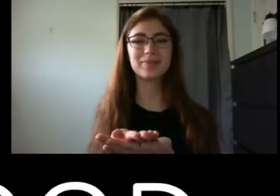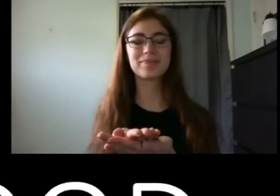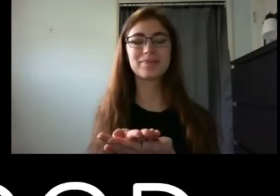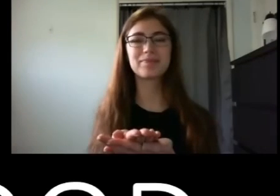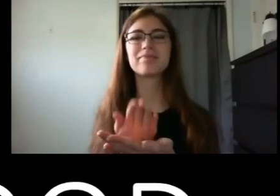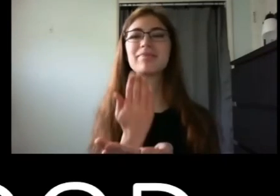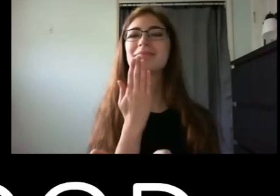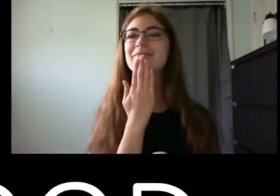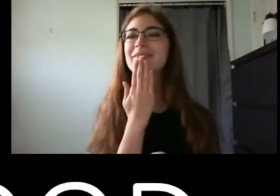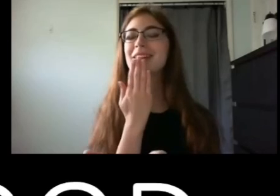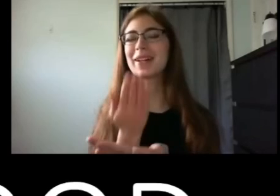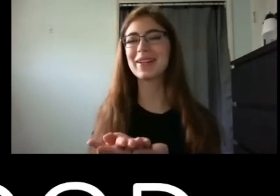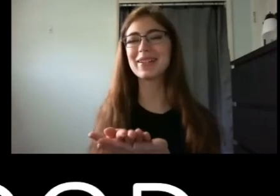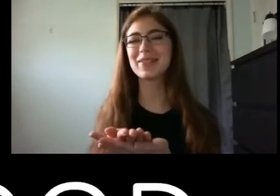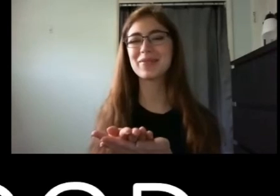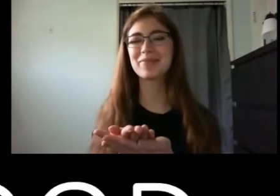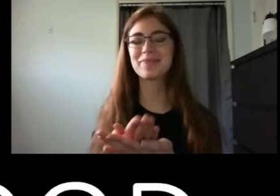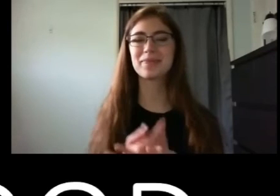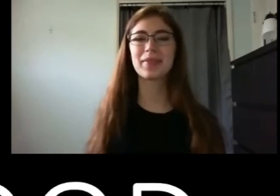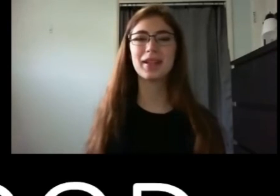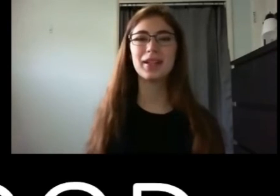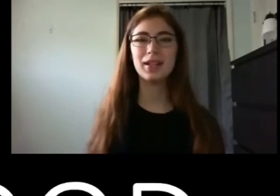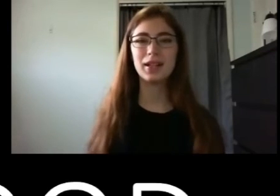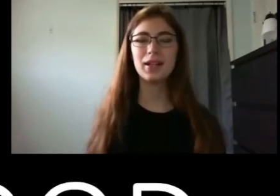Good. Good.